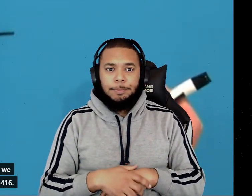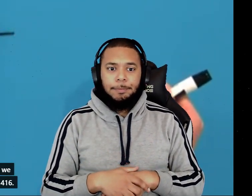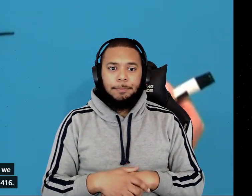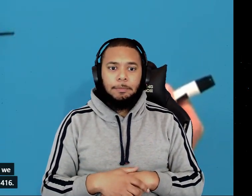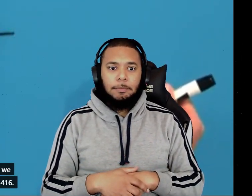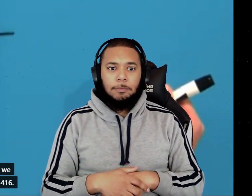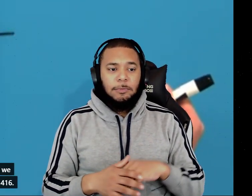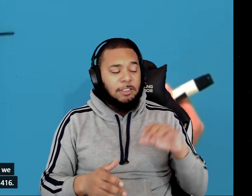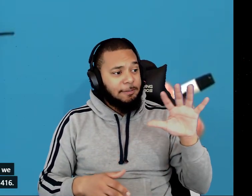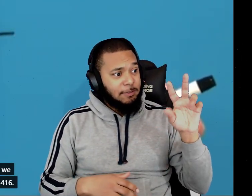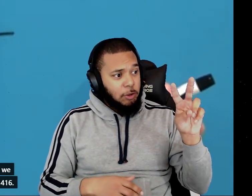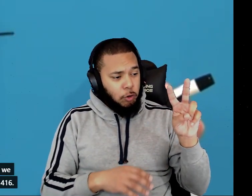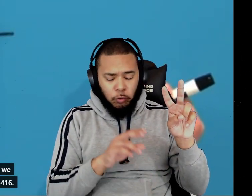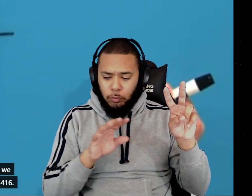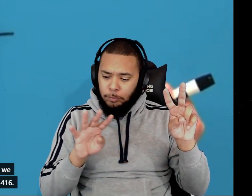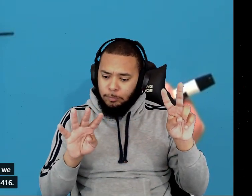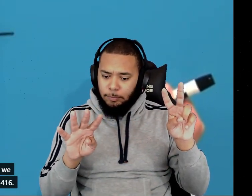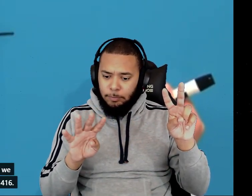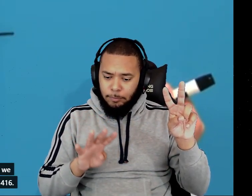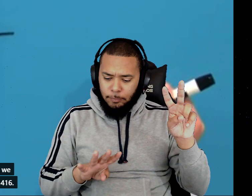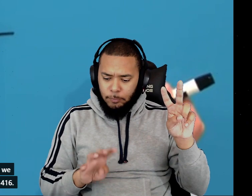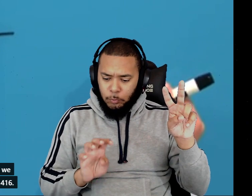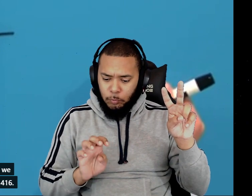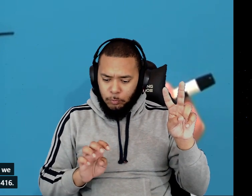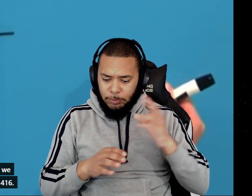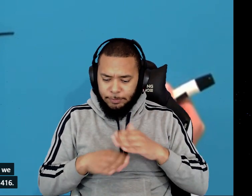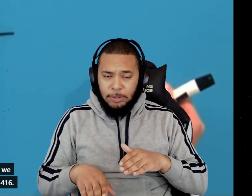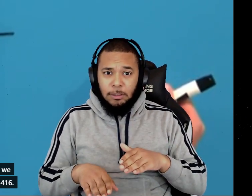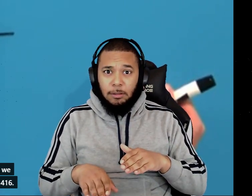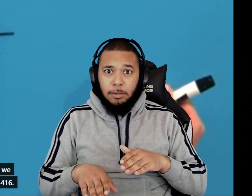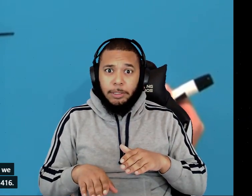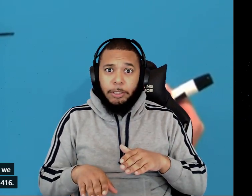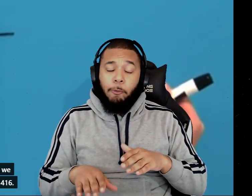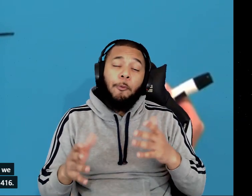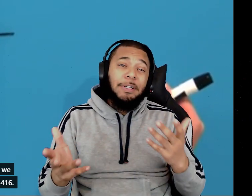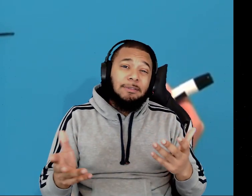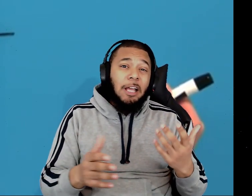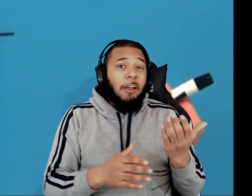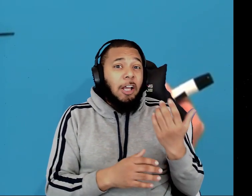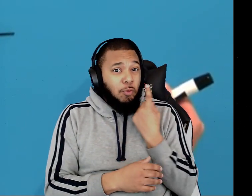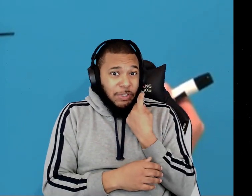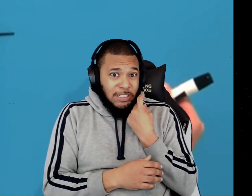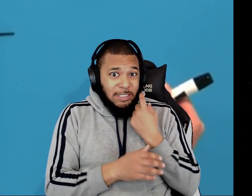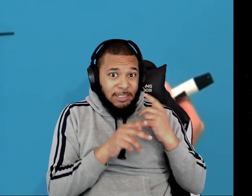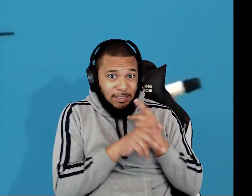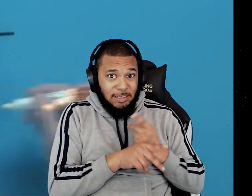into 400? Well, we just wrote 8 and we got 416.